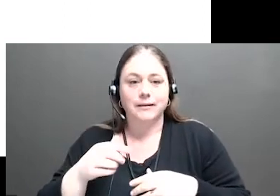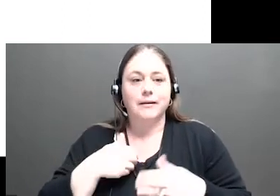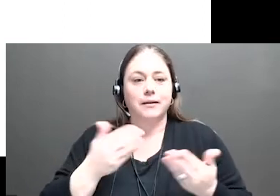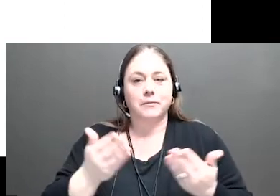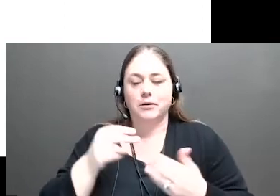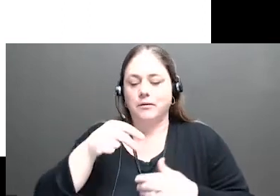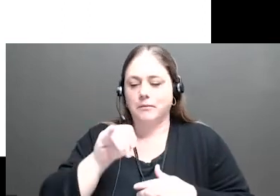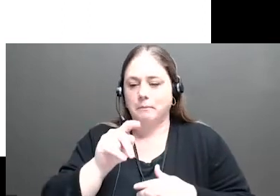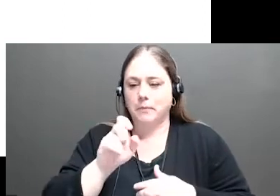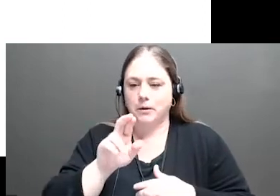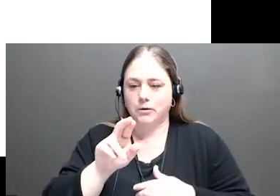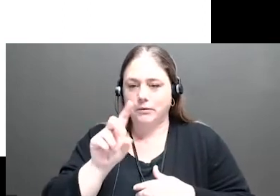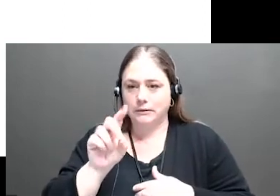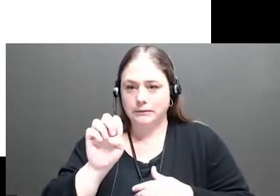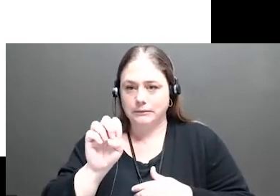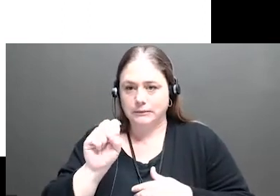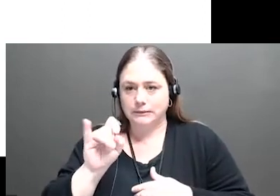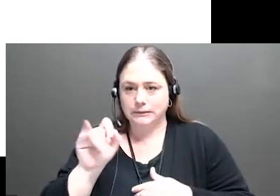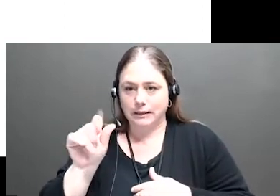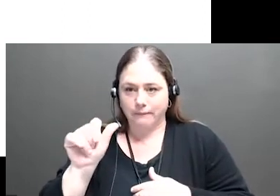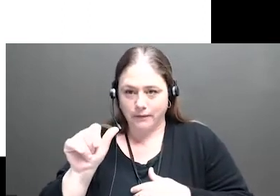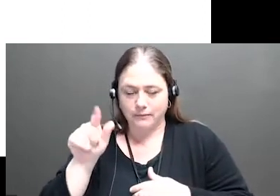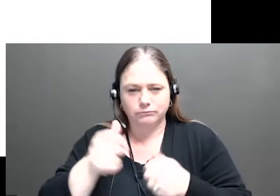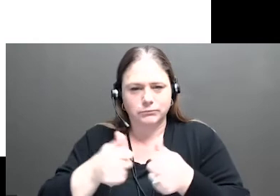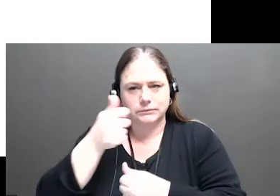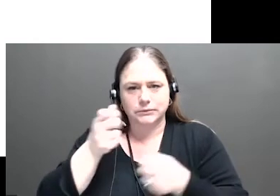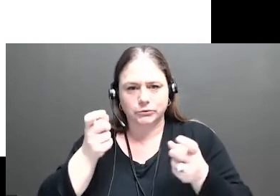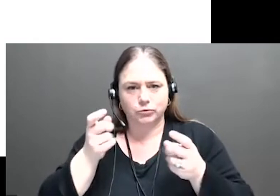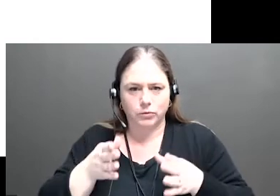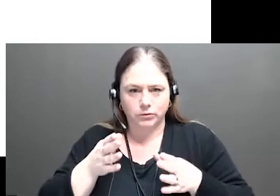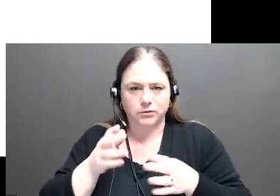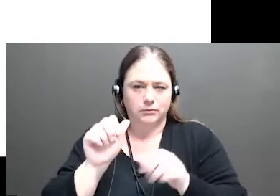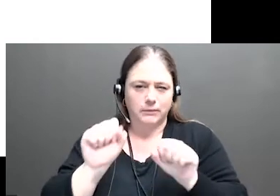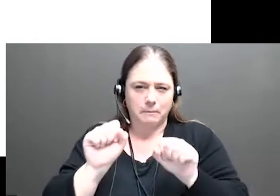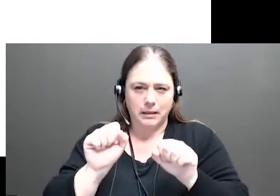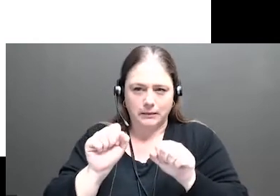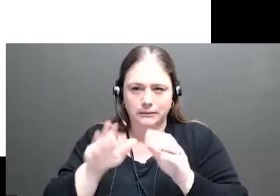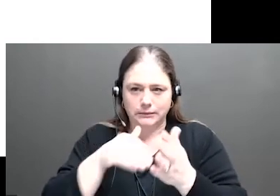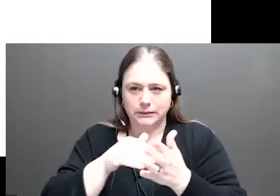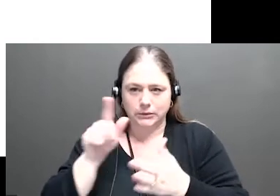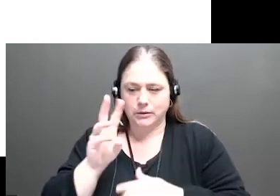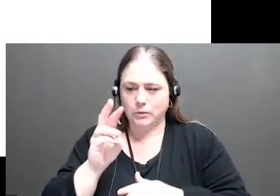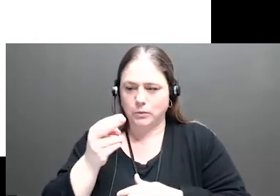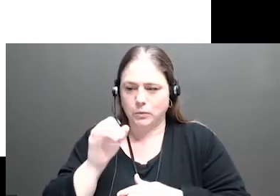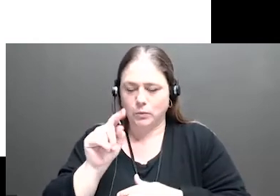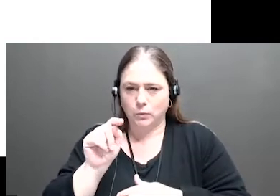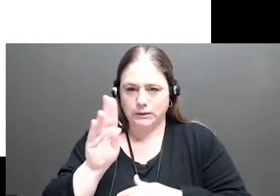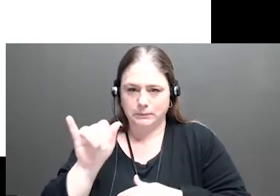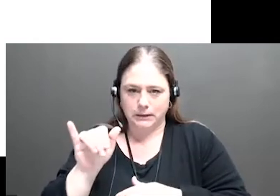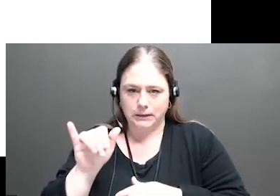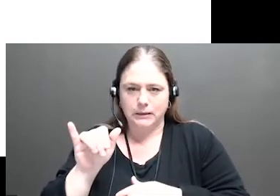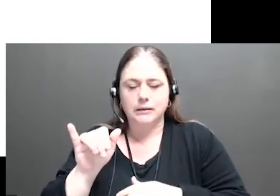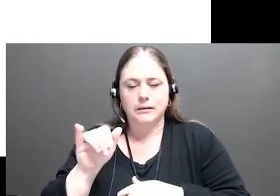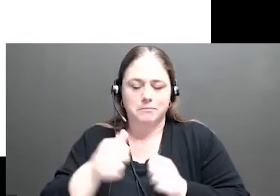our moderator. So she's the Senior Director of Programs and Services at the Ability Center in Whitby, but you'll be hearing from me